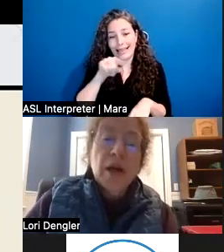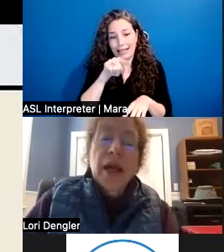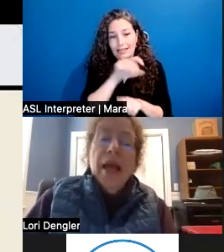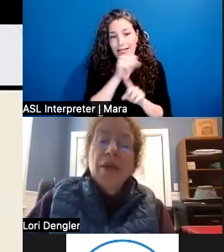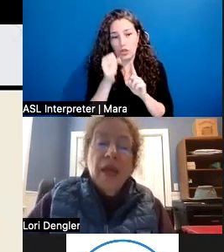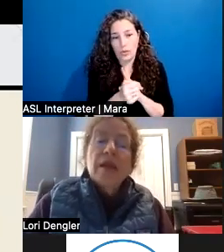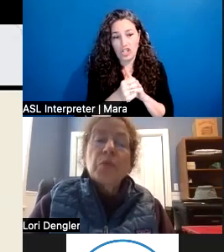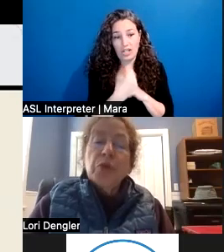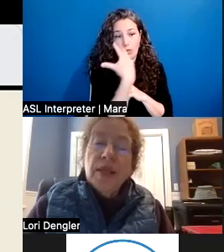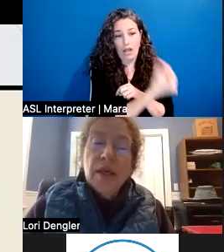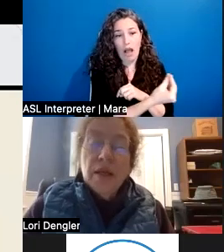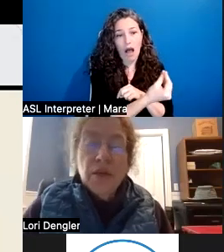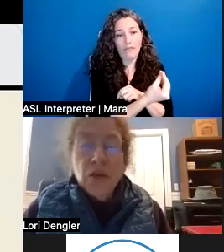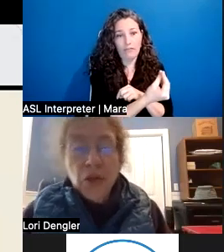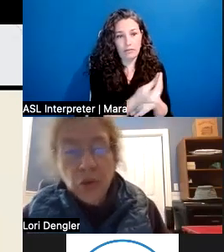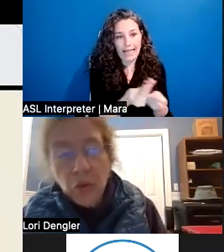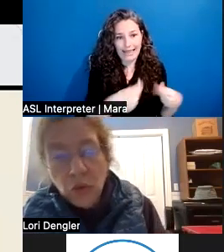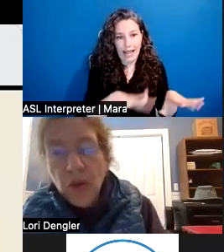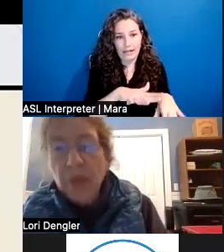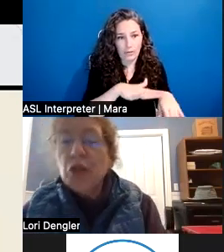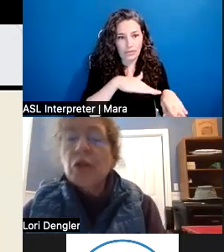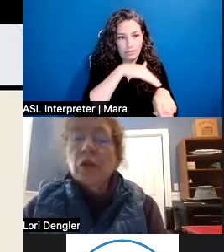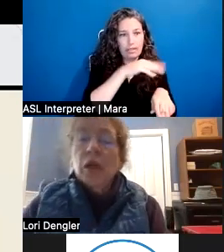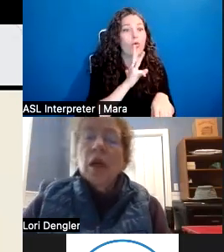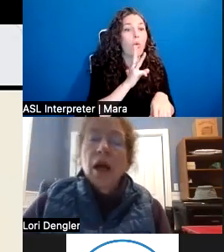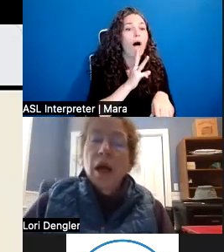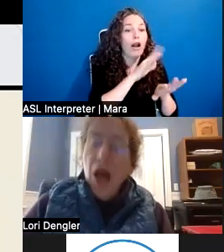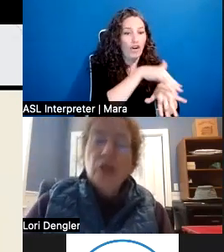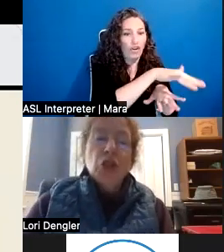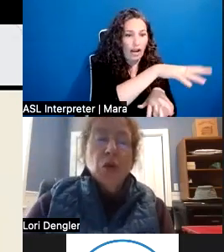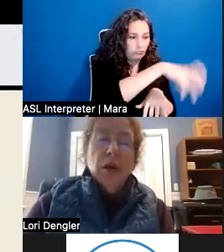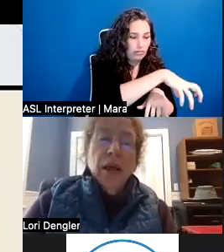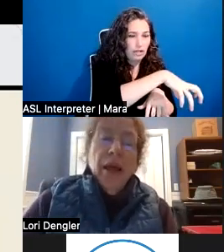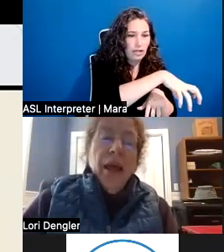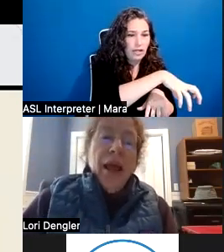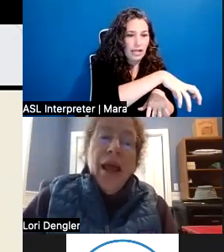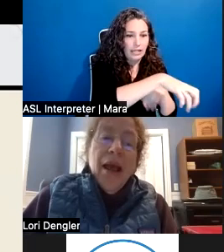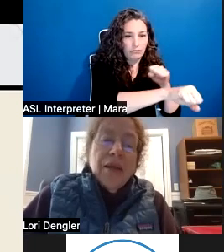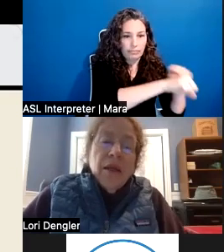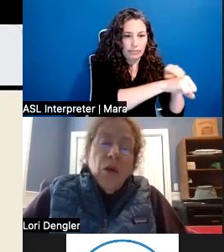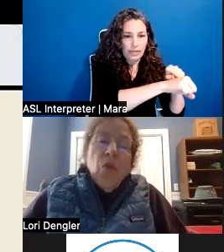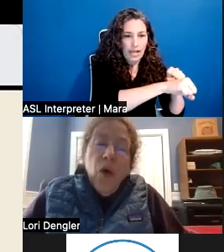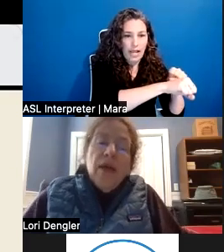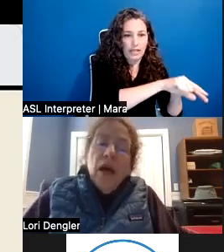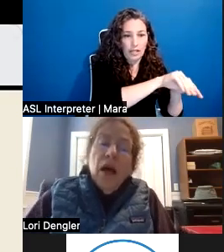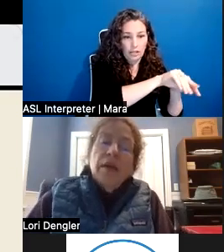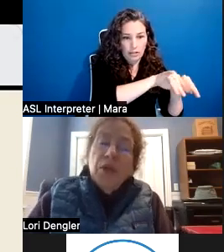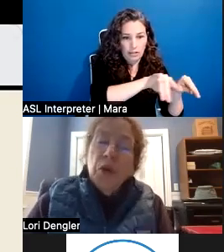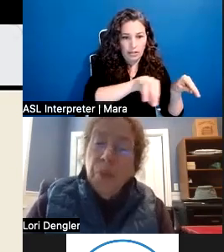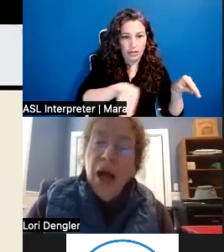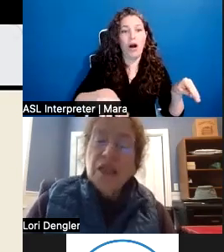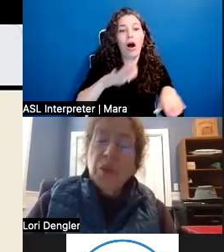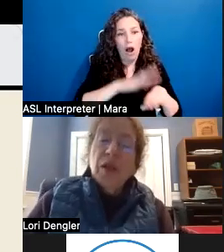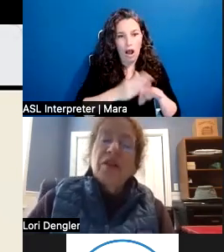offshore, and then it proceeded to rupture onshore. And